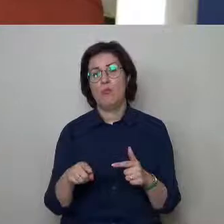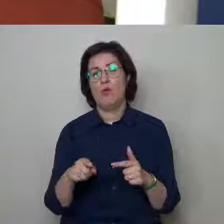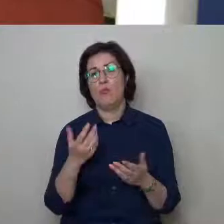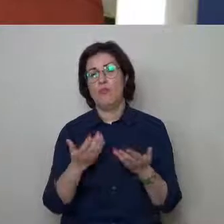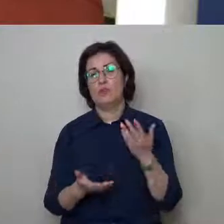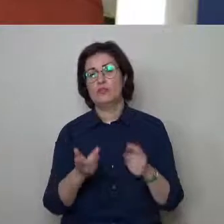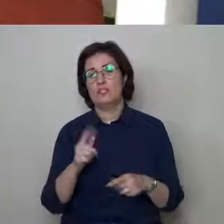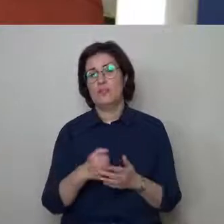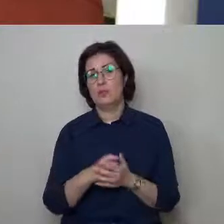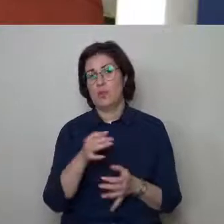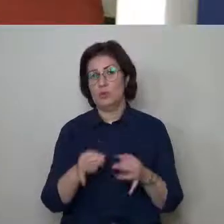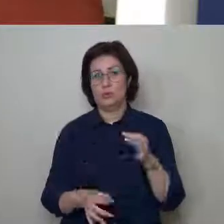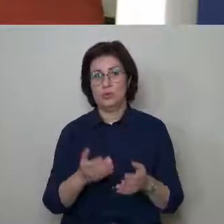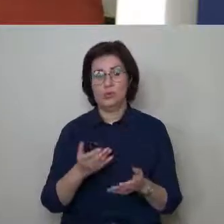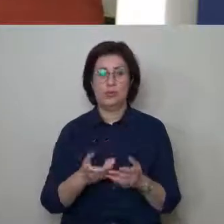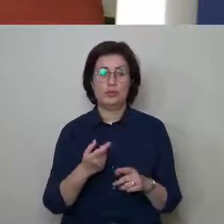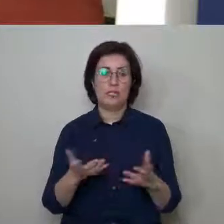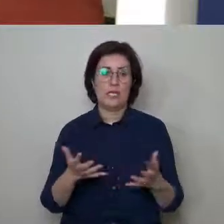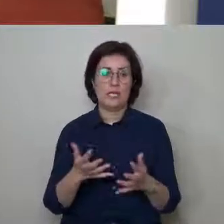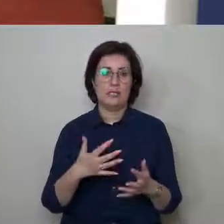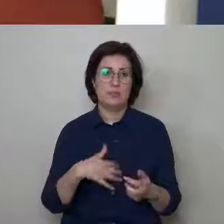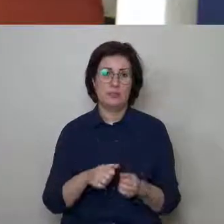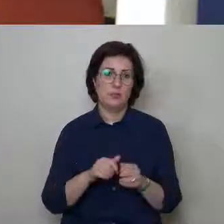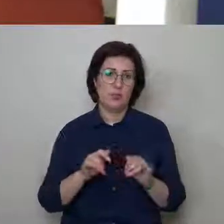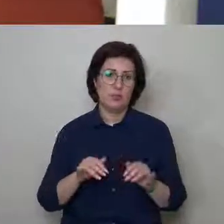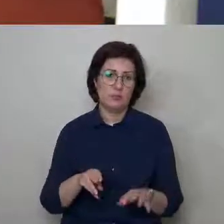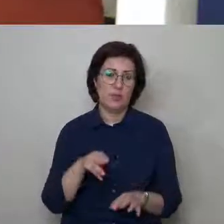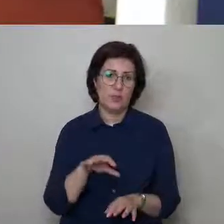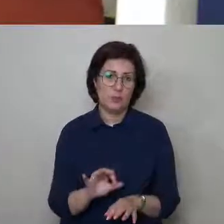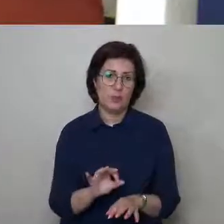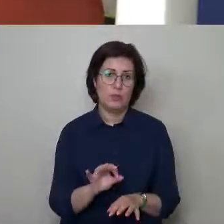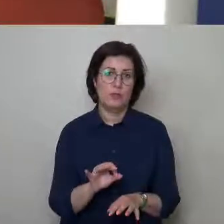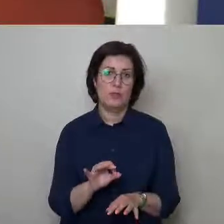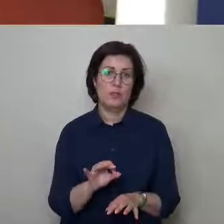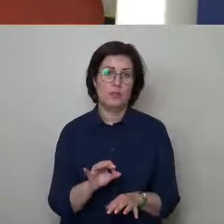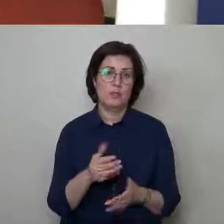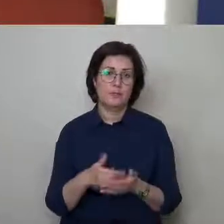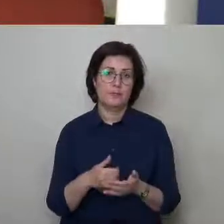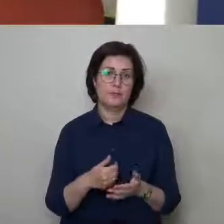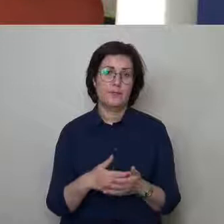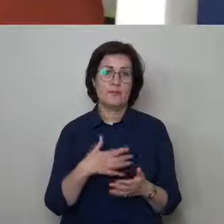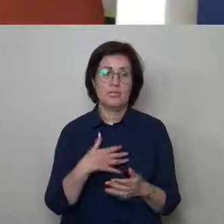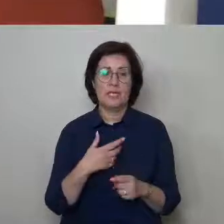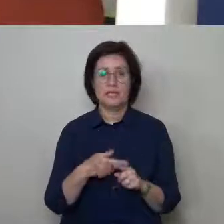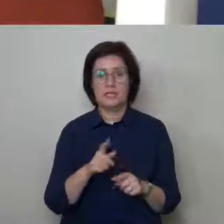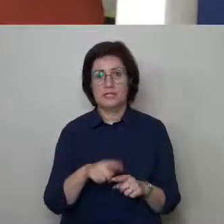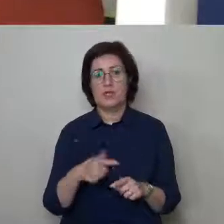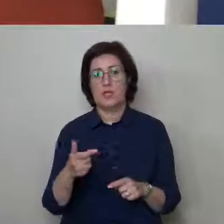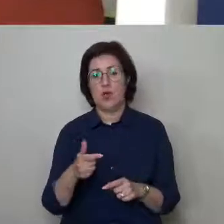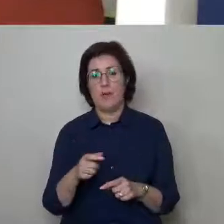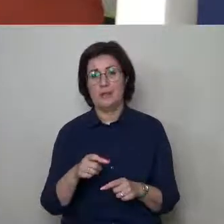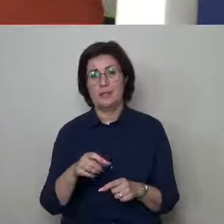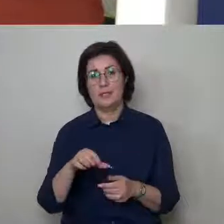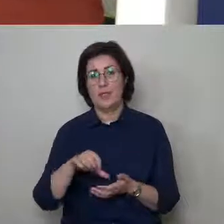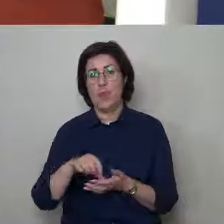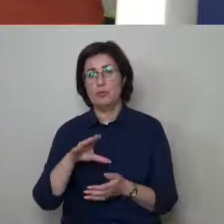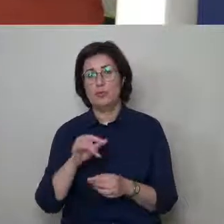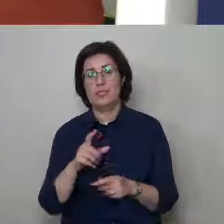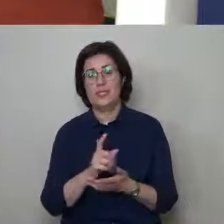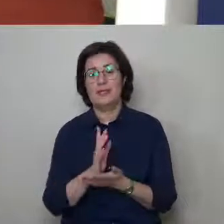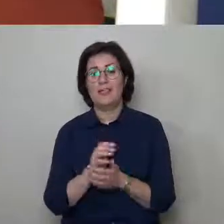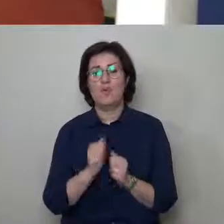level commission, or maybe even to a court. If this is a matter of principle, then